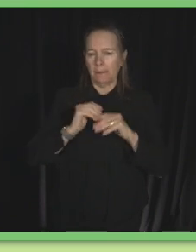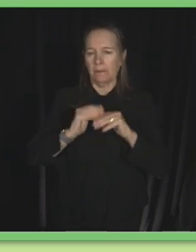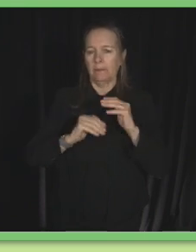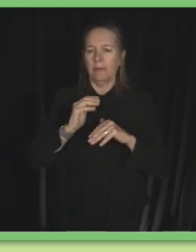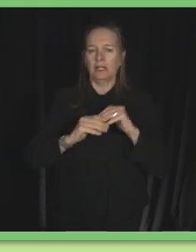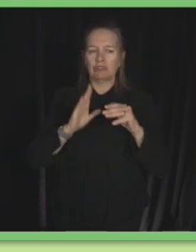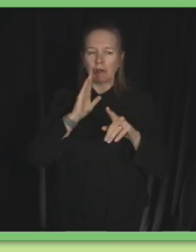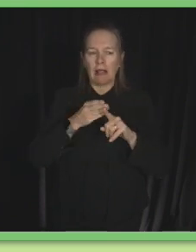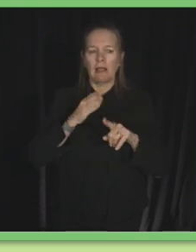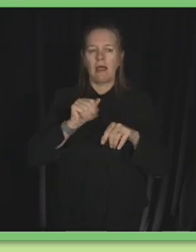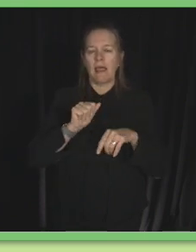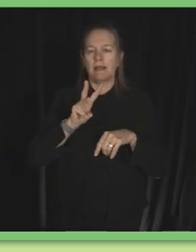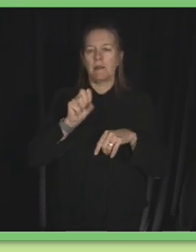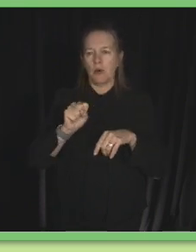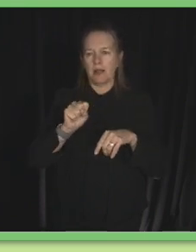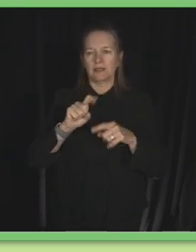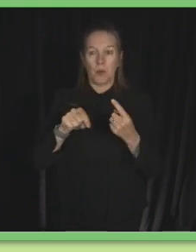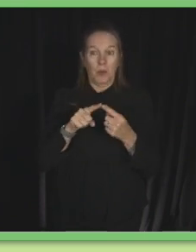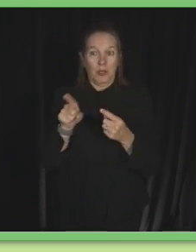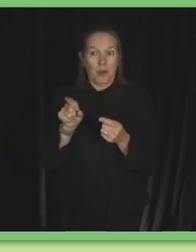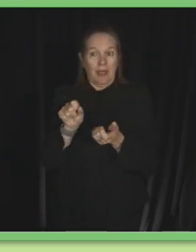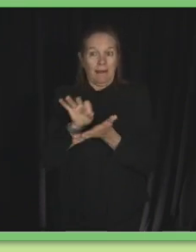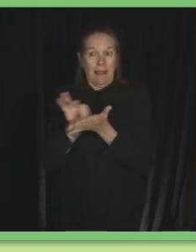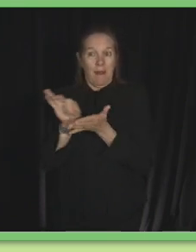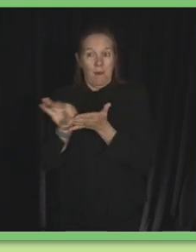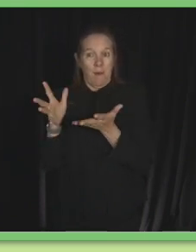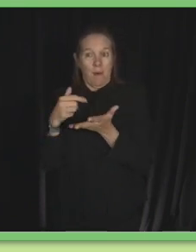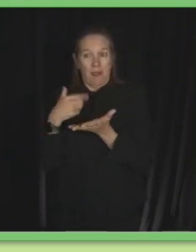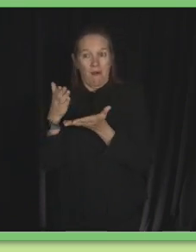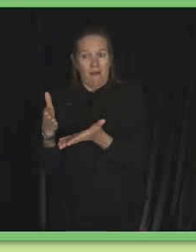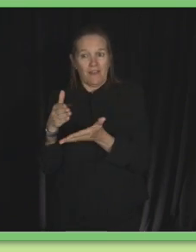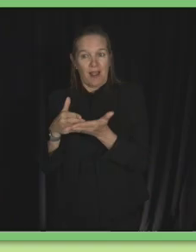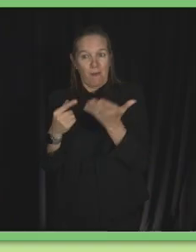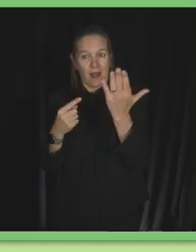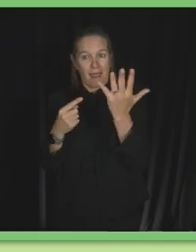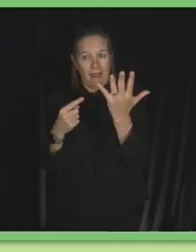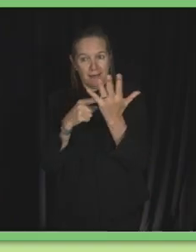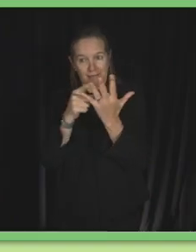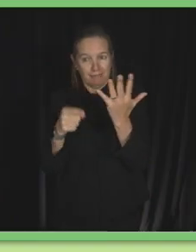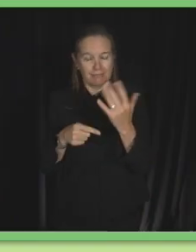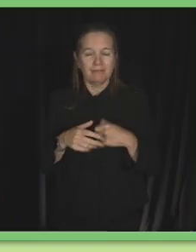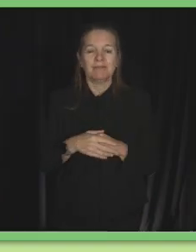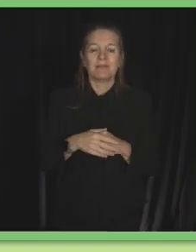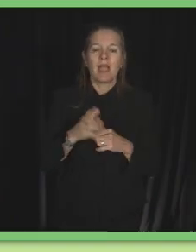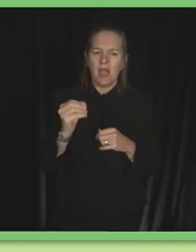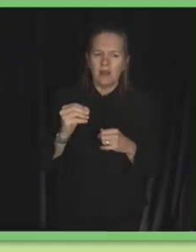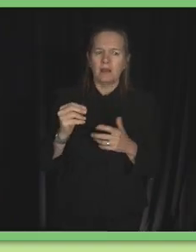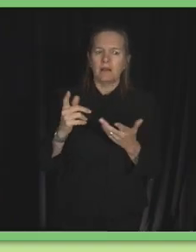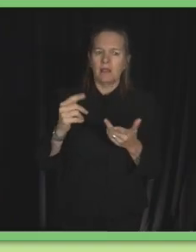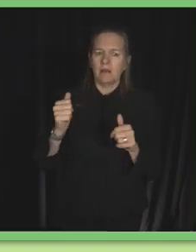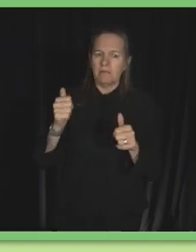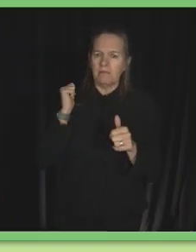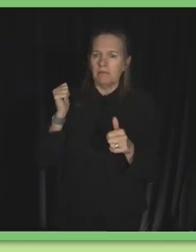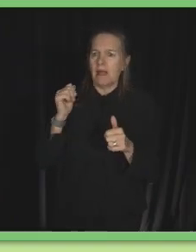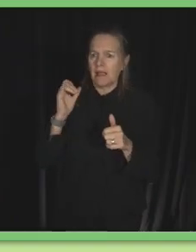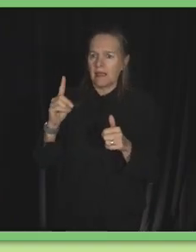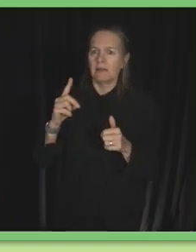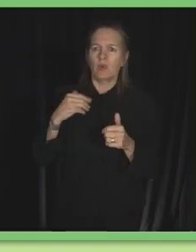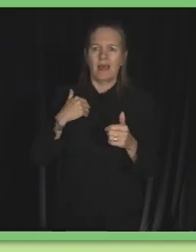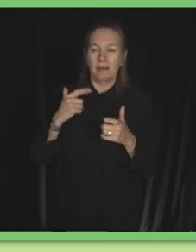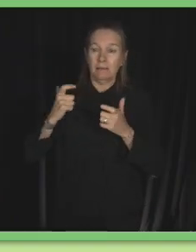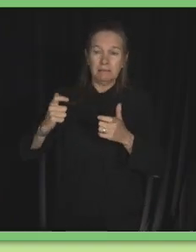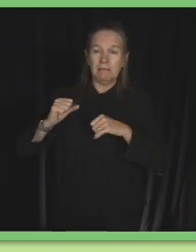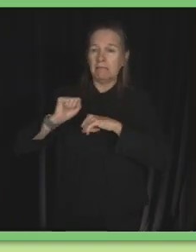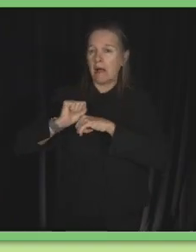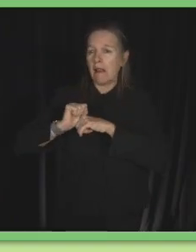count the number of offerings in the service catalog on one hand. In the beginning, the Airbnb backend was a big Rails monolith. That worked for